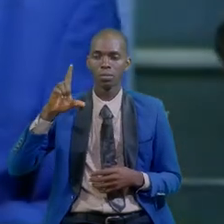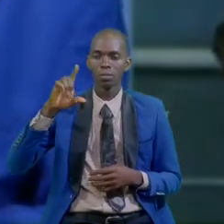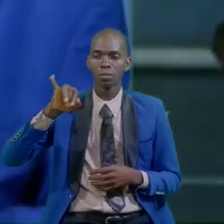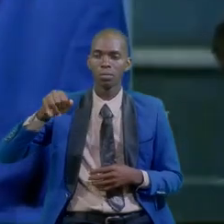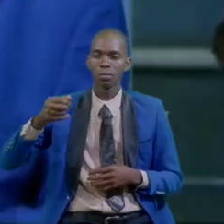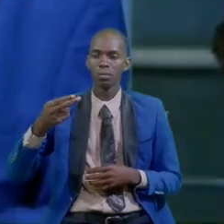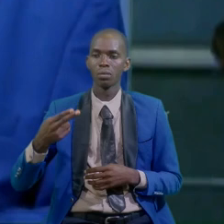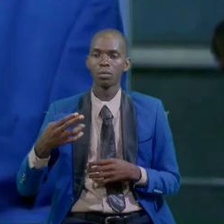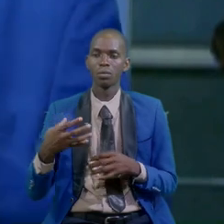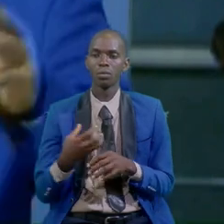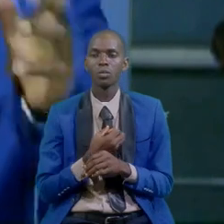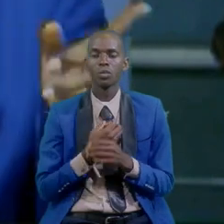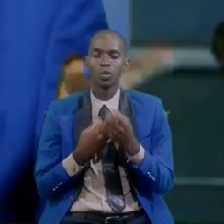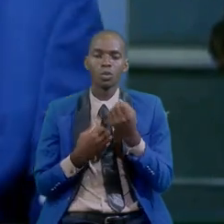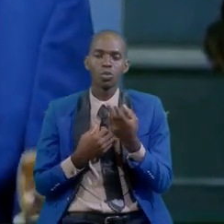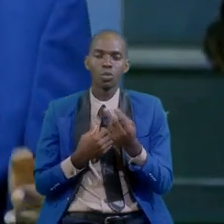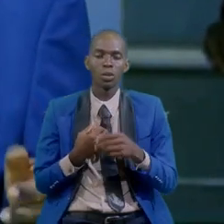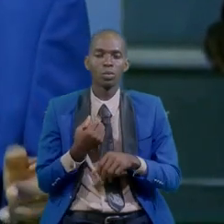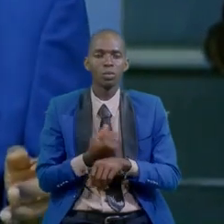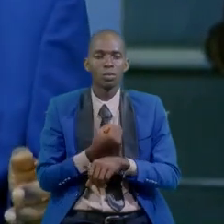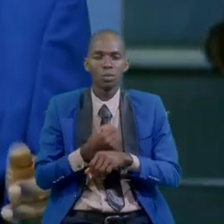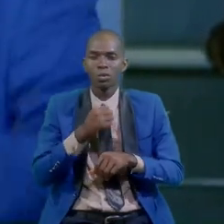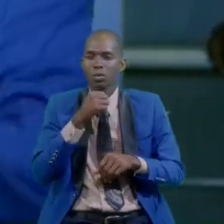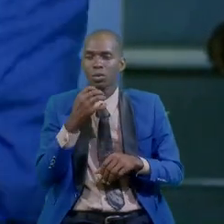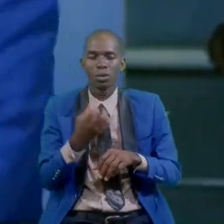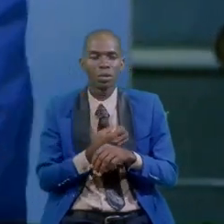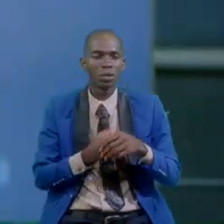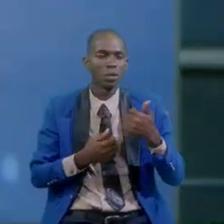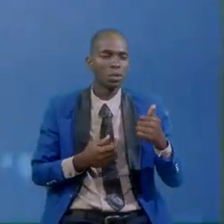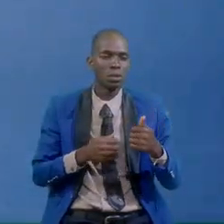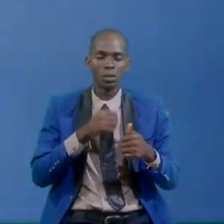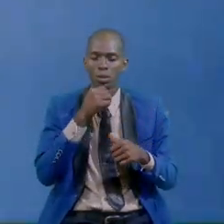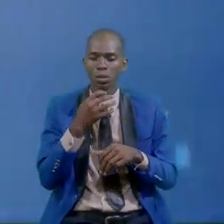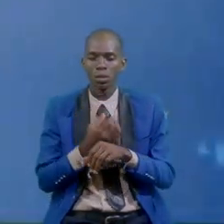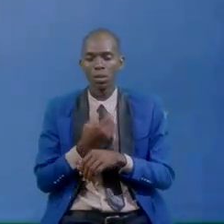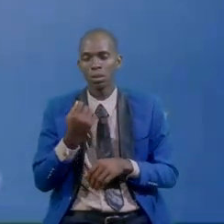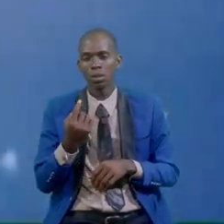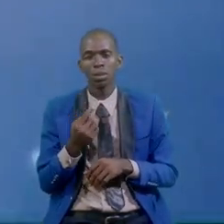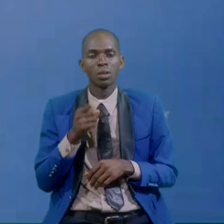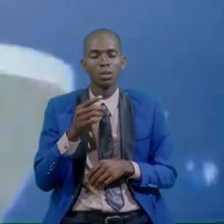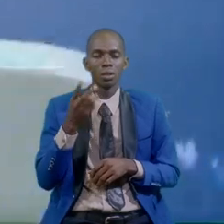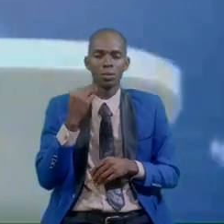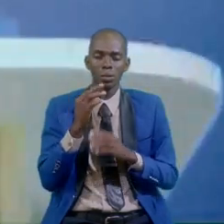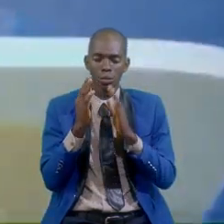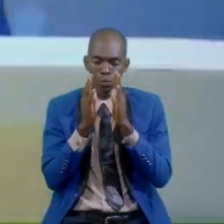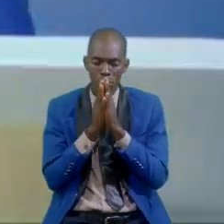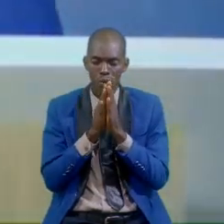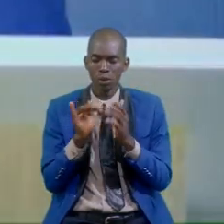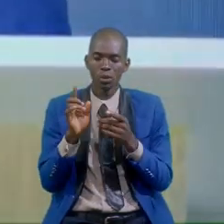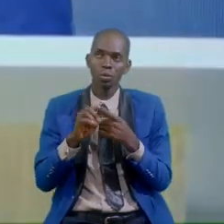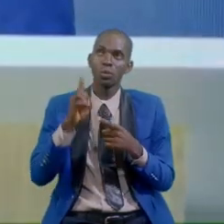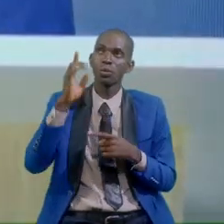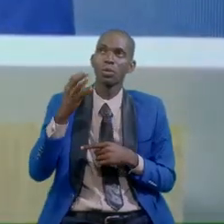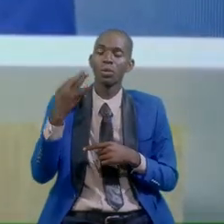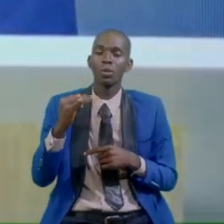He didn't take 10. He didn't take 11. He was praying to the God of Israel. And Israel had